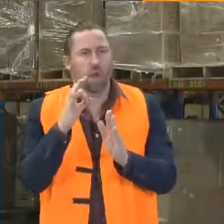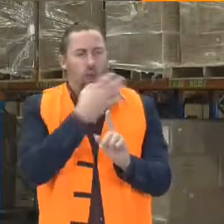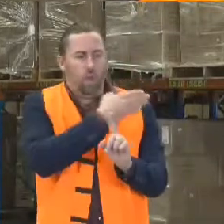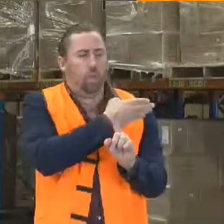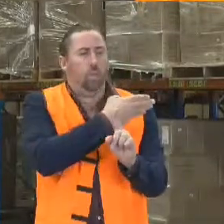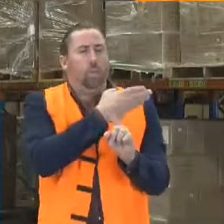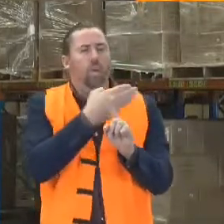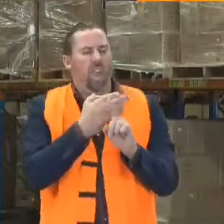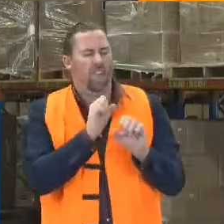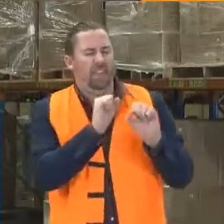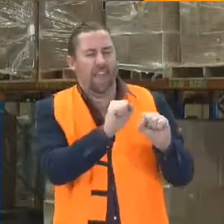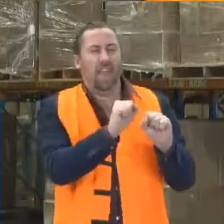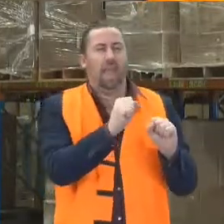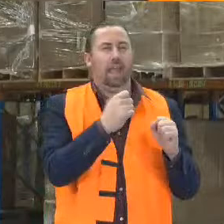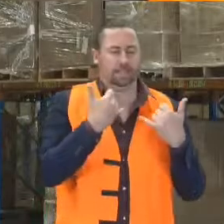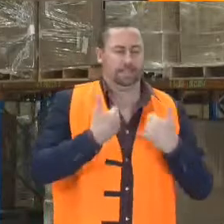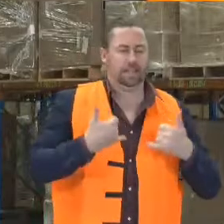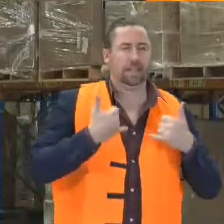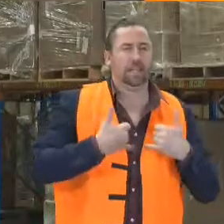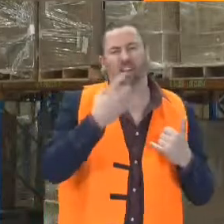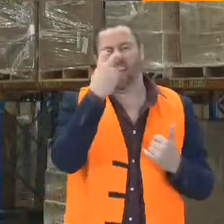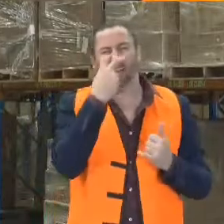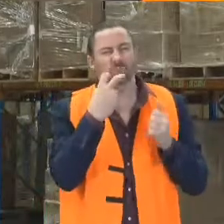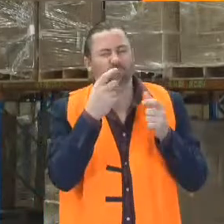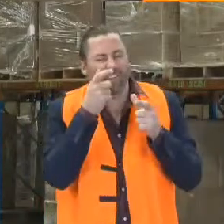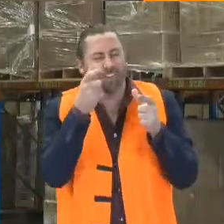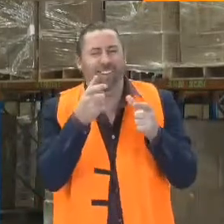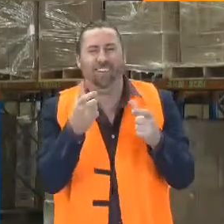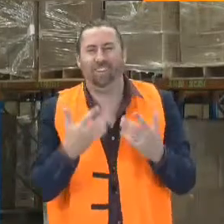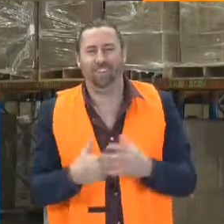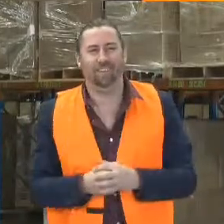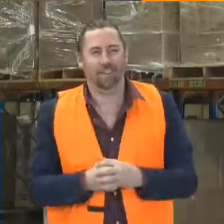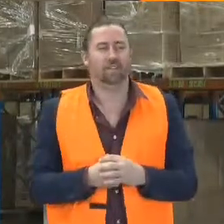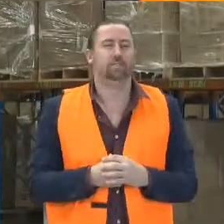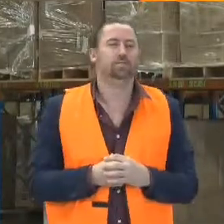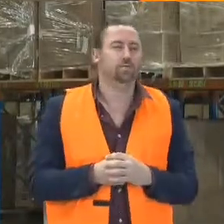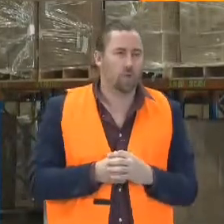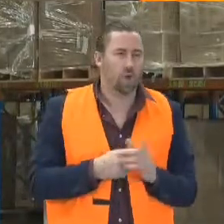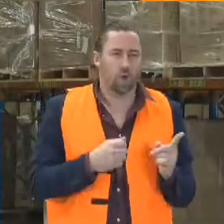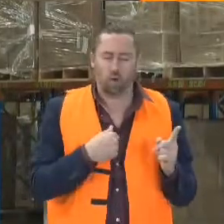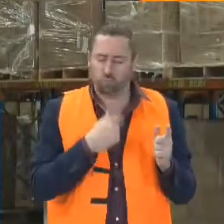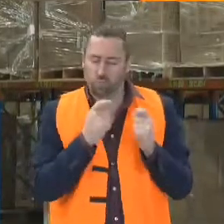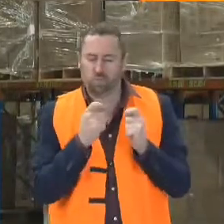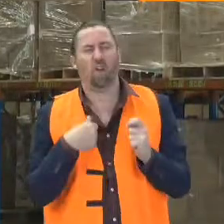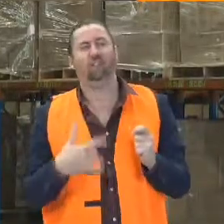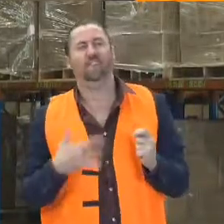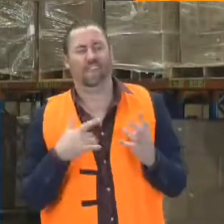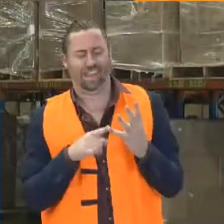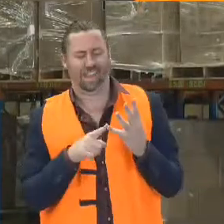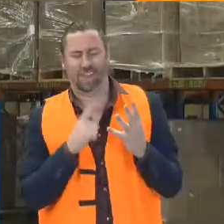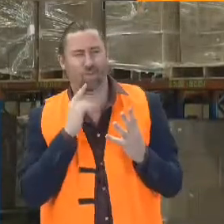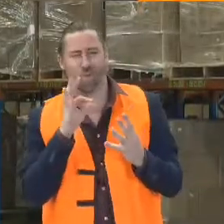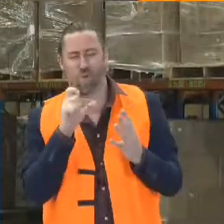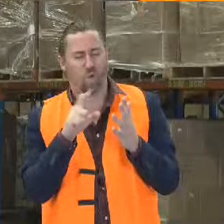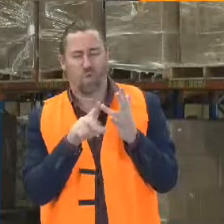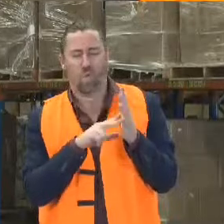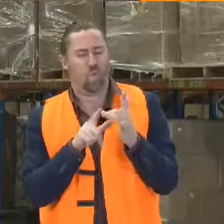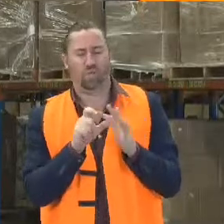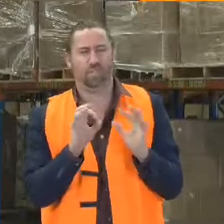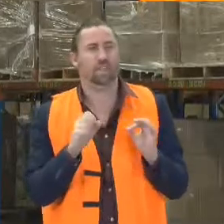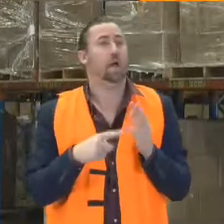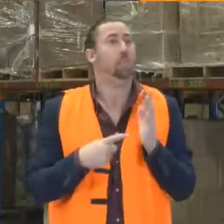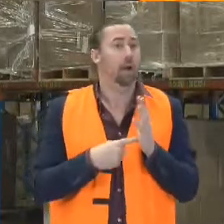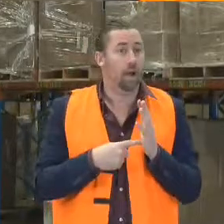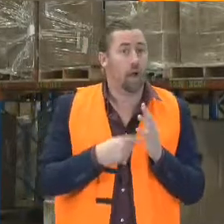of their normal illness, and they're being tested, so I suspect it'll be negative, but it's very, very good to see